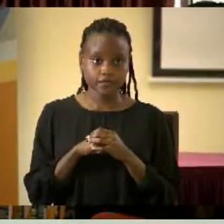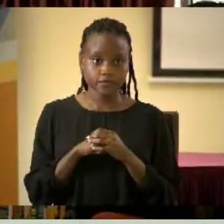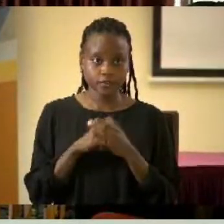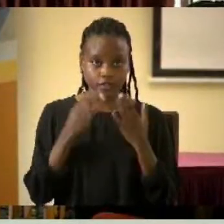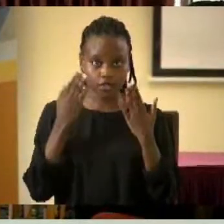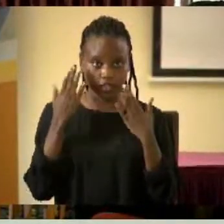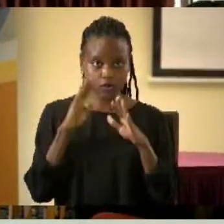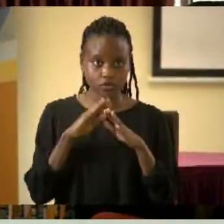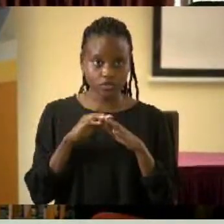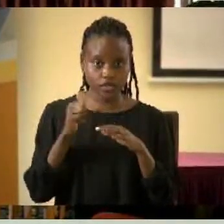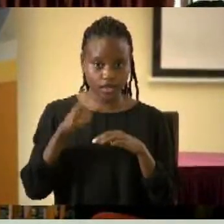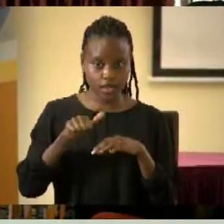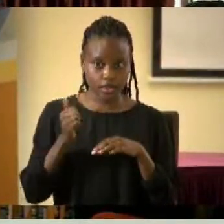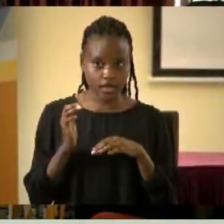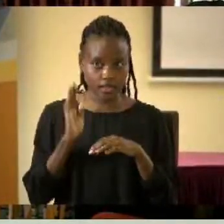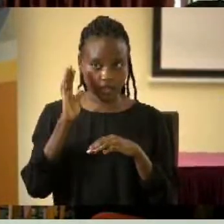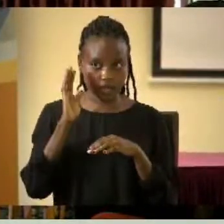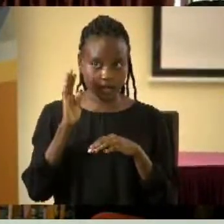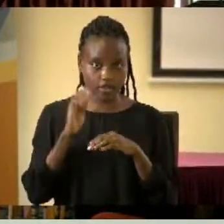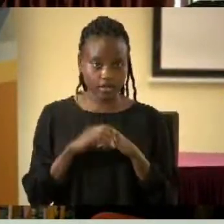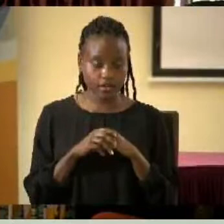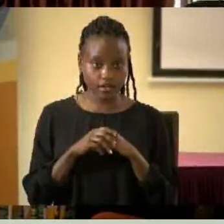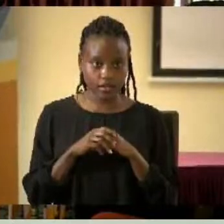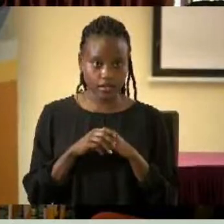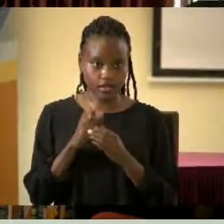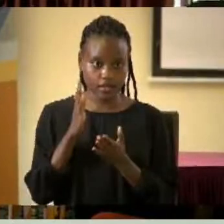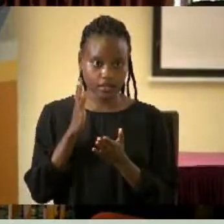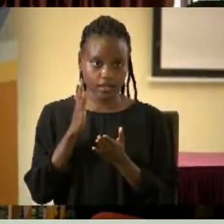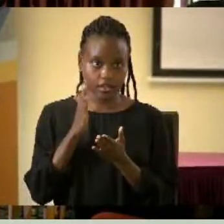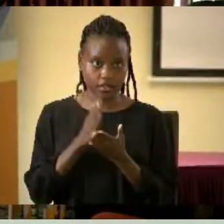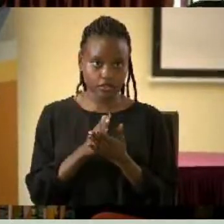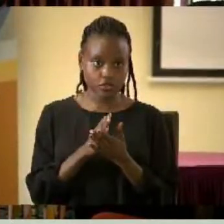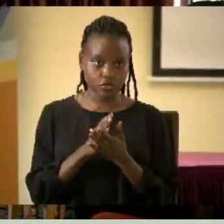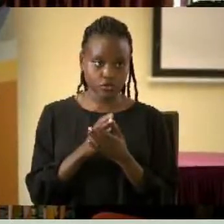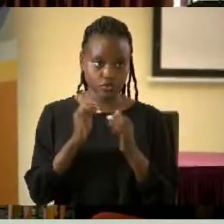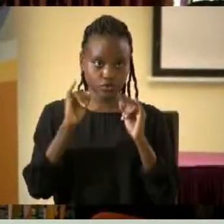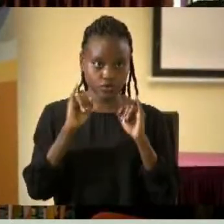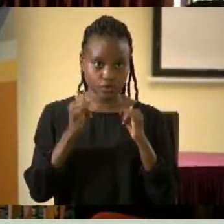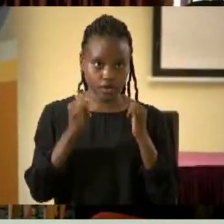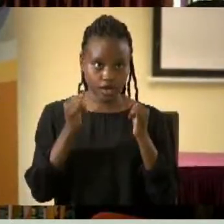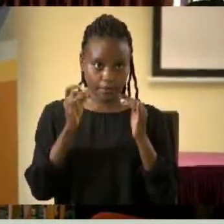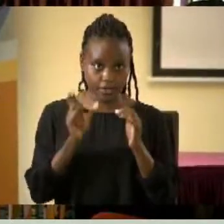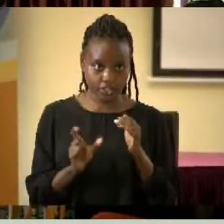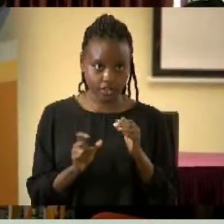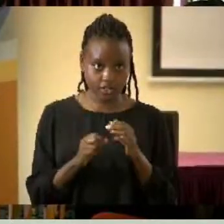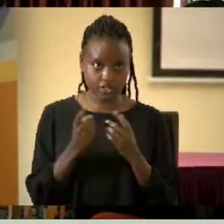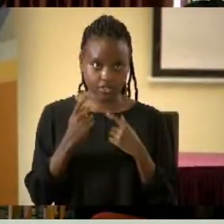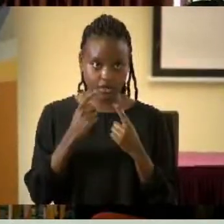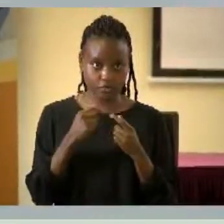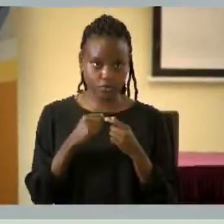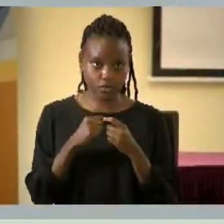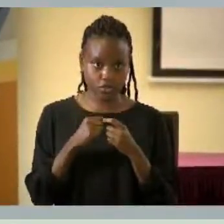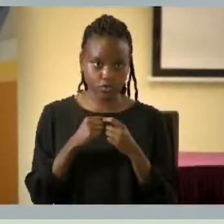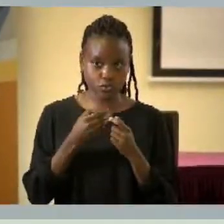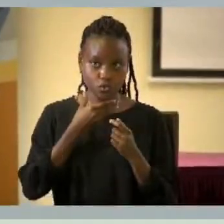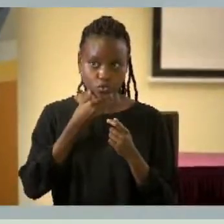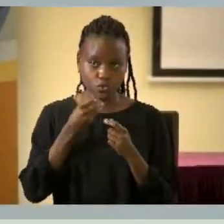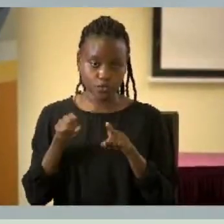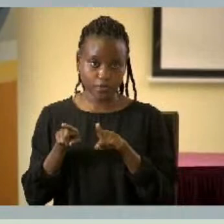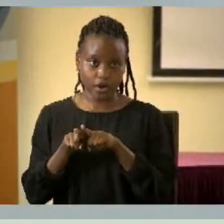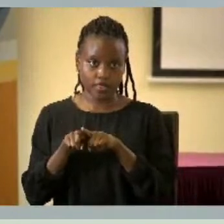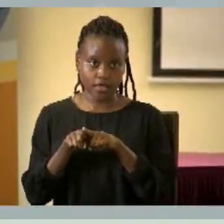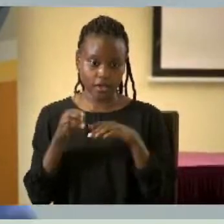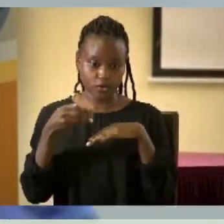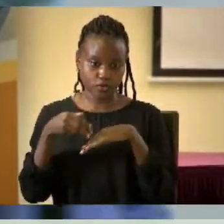see any other hand being raised. Yeah, it's true. I am a journalist. I'm talking to my brother. I was just following the script that